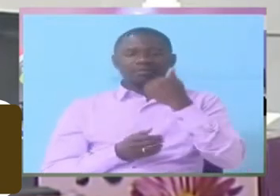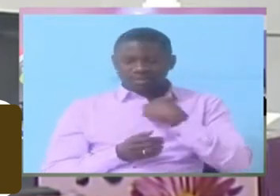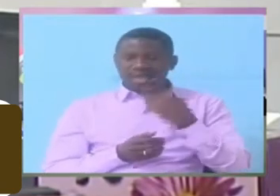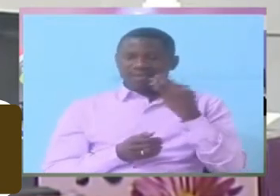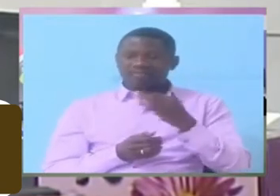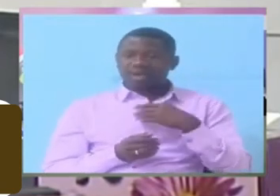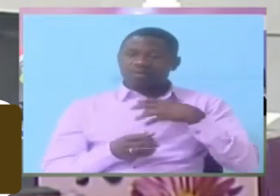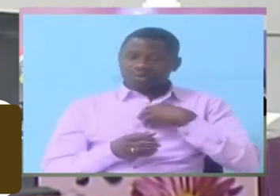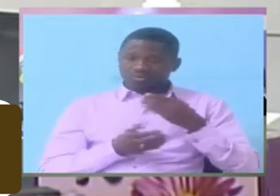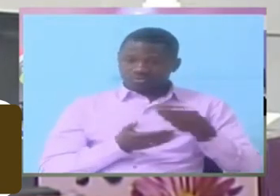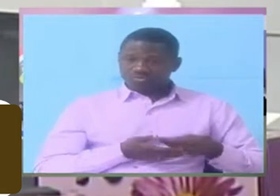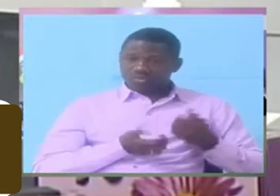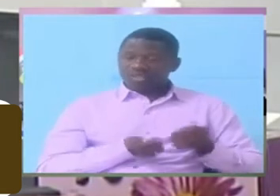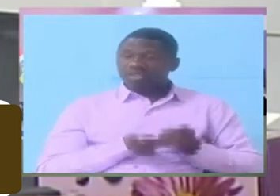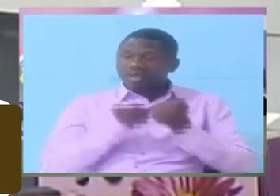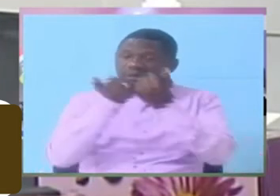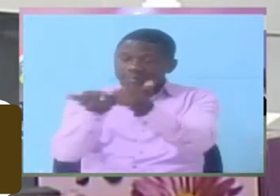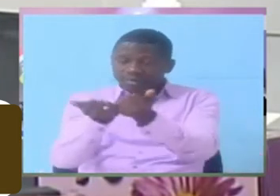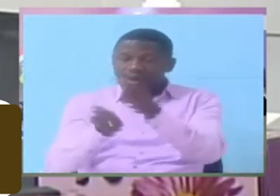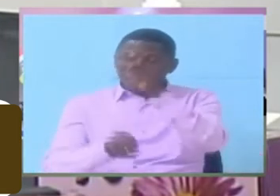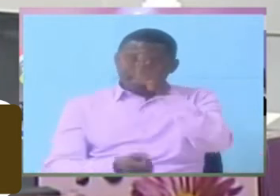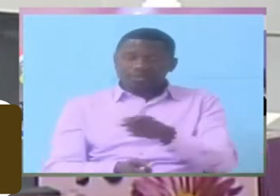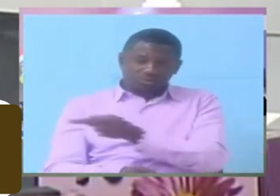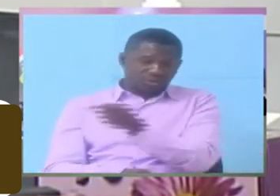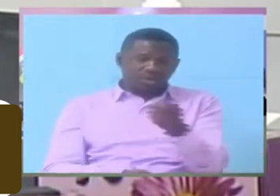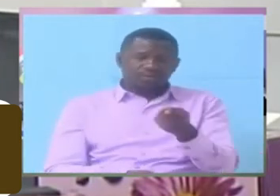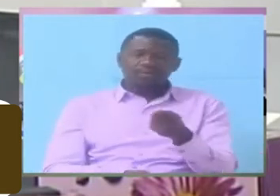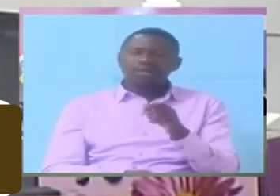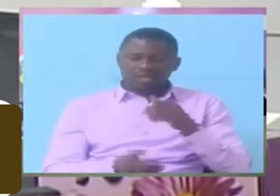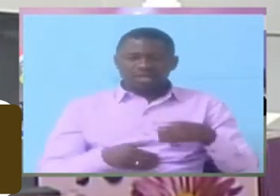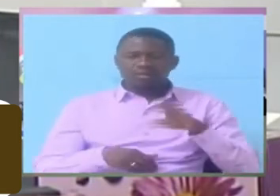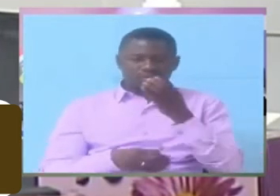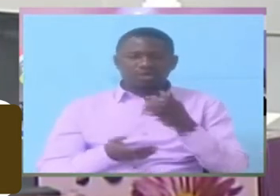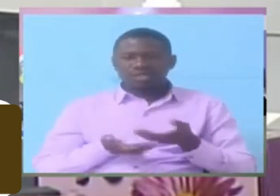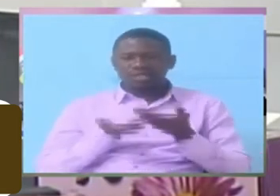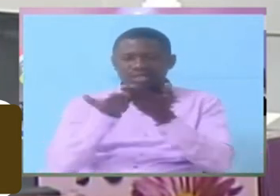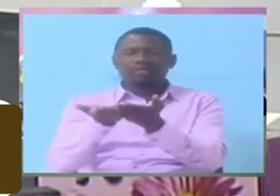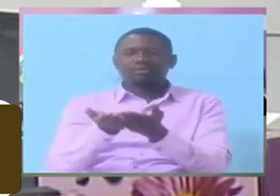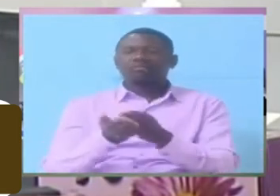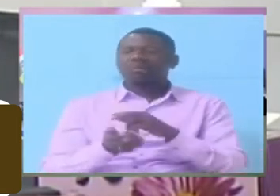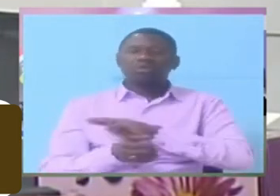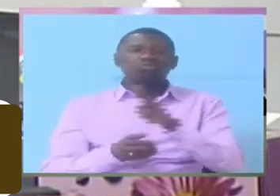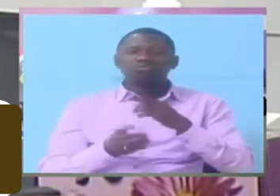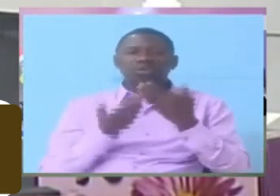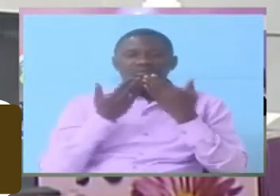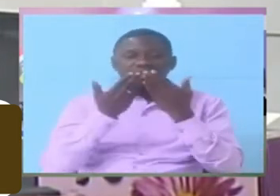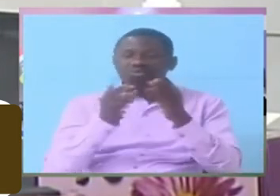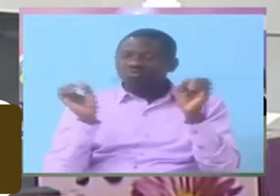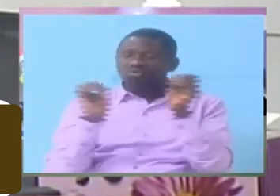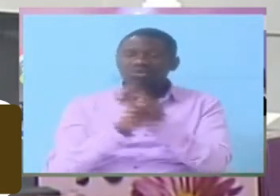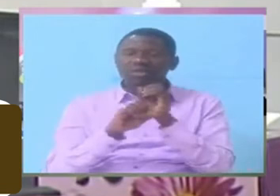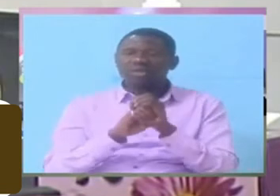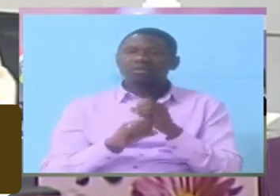hand over that person to them, I can hand over that person to them. But I don't know of the circumstances, no information, no nothing, and you pick